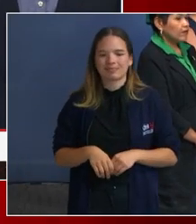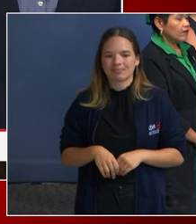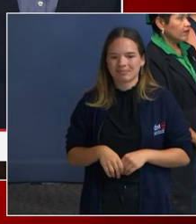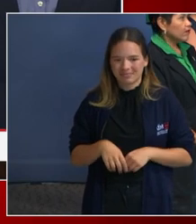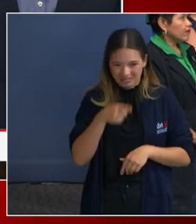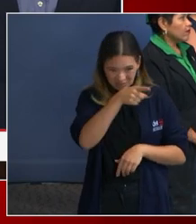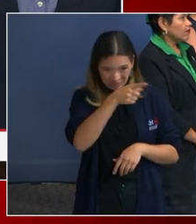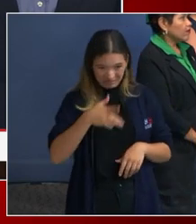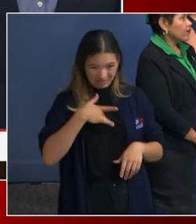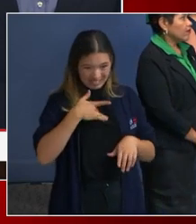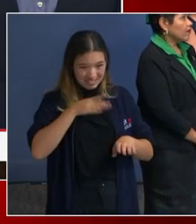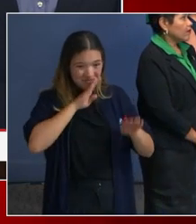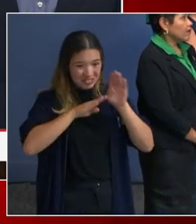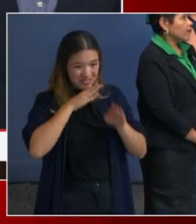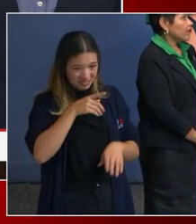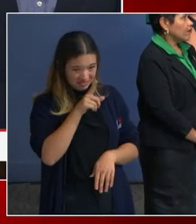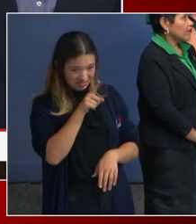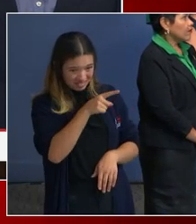Do you feel boxed in?